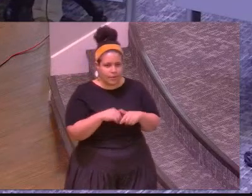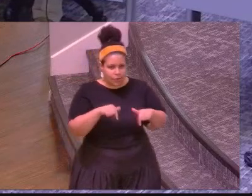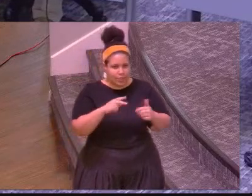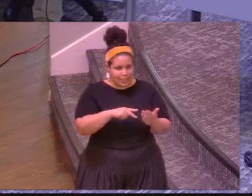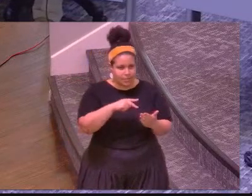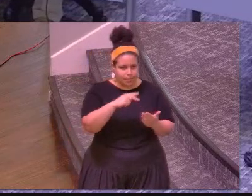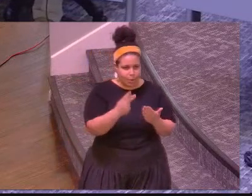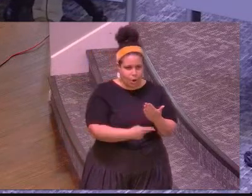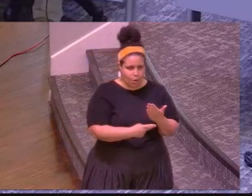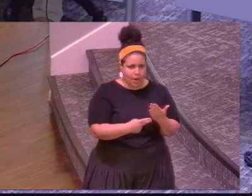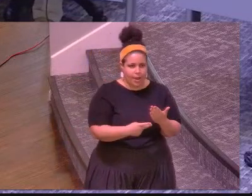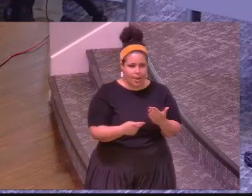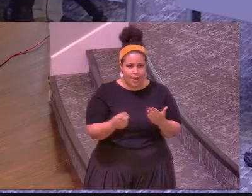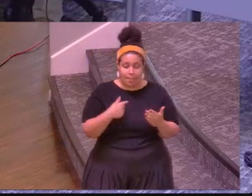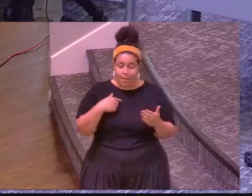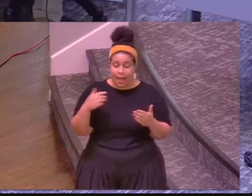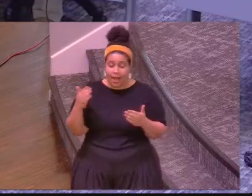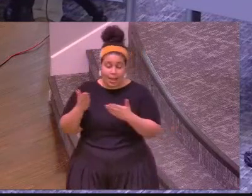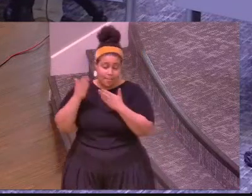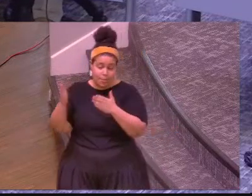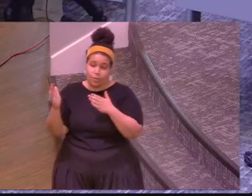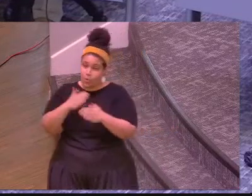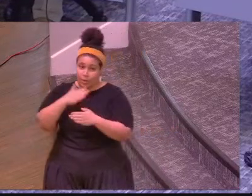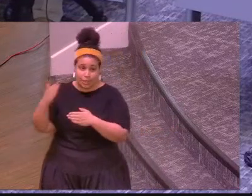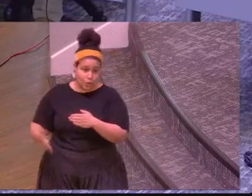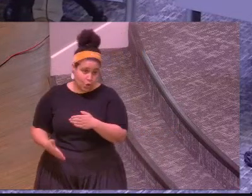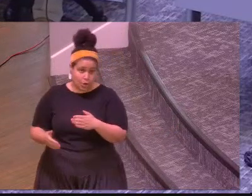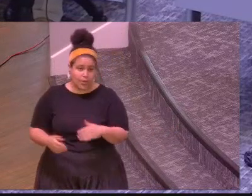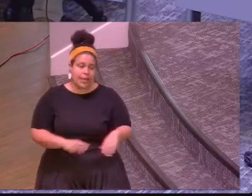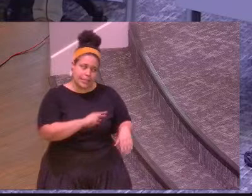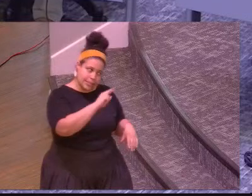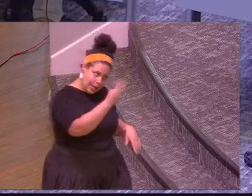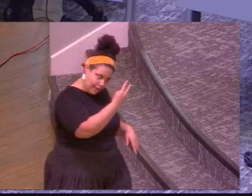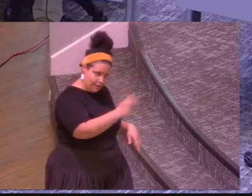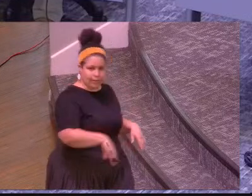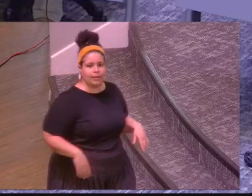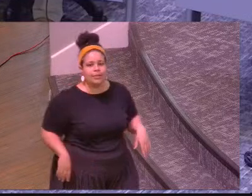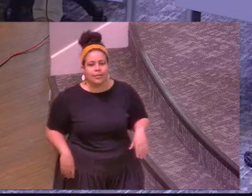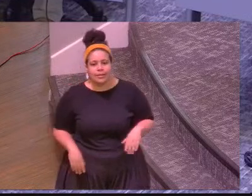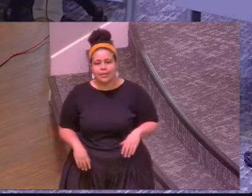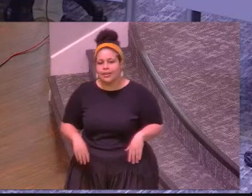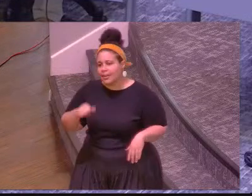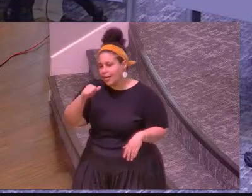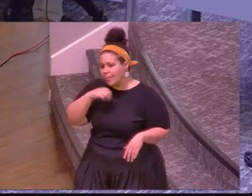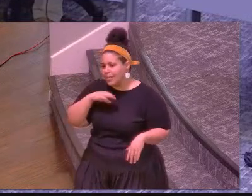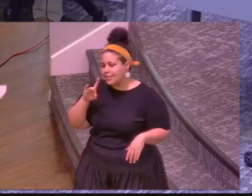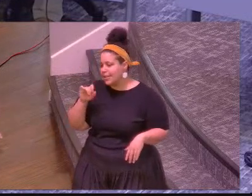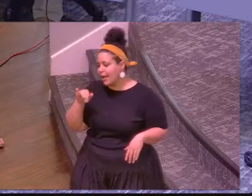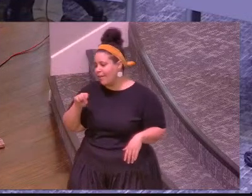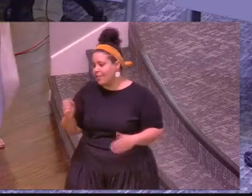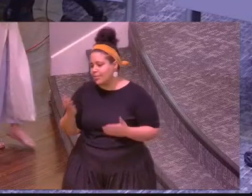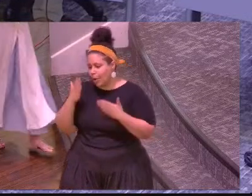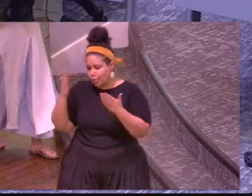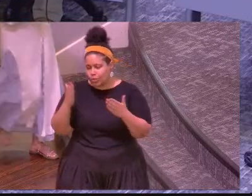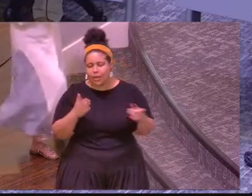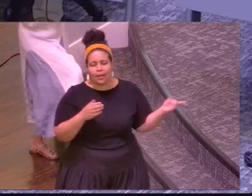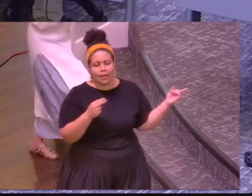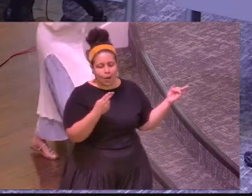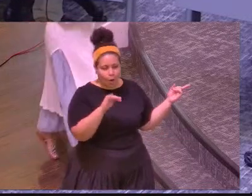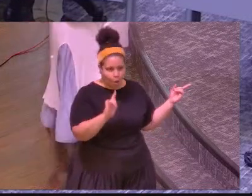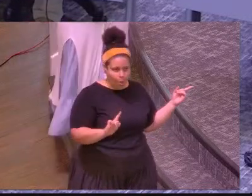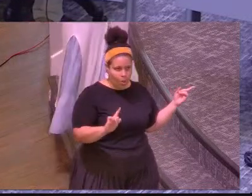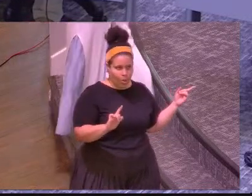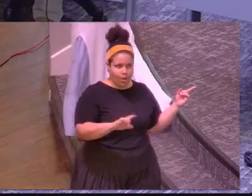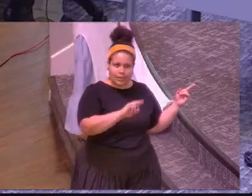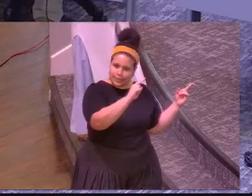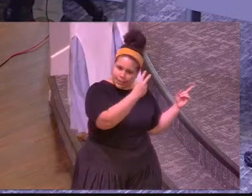move that we adjourn. Second. All right, Ms. Davis made a motion and Ms. Hull second. Seeing that there are